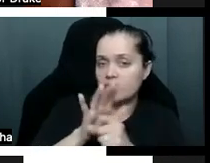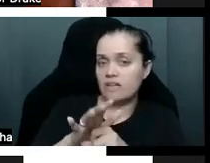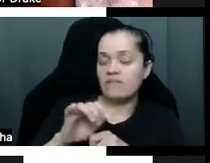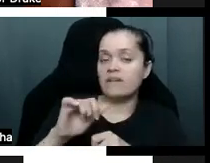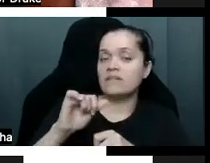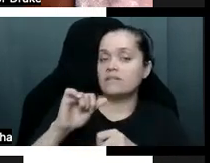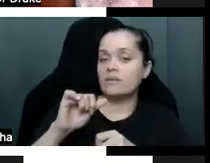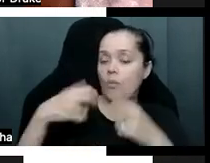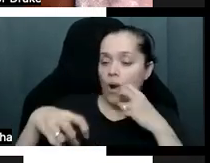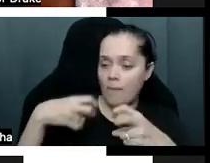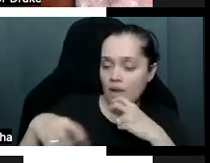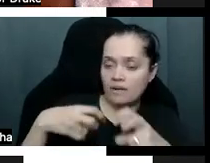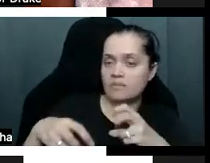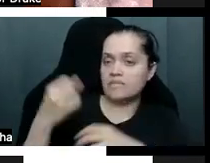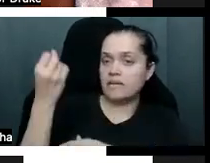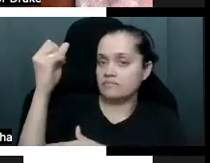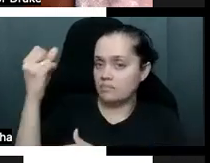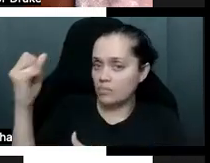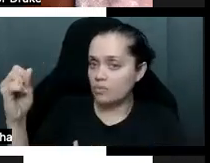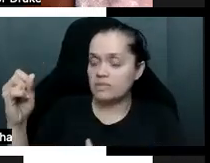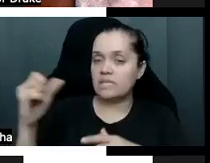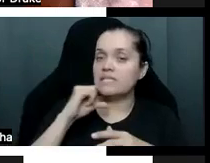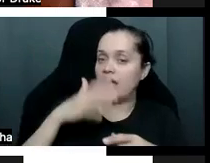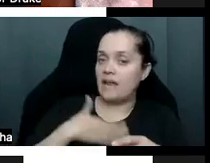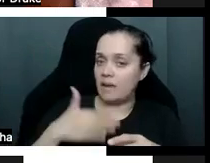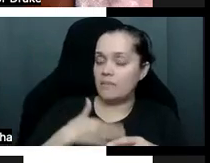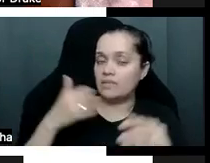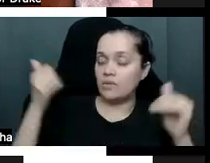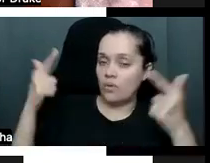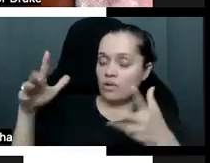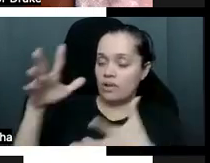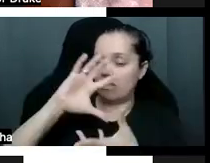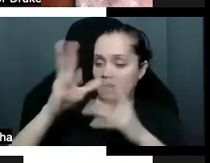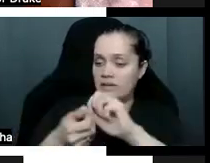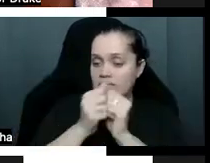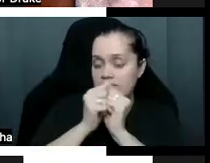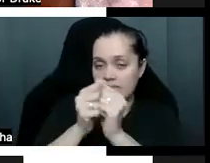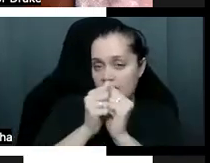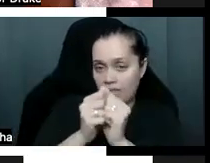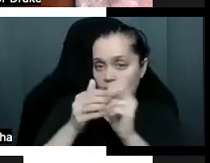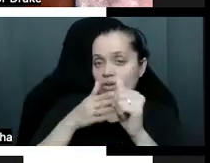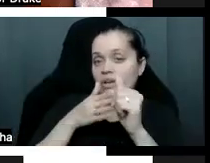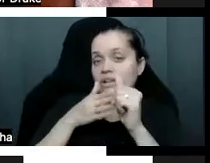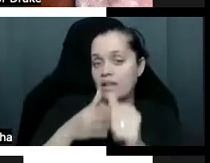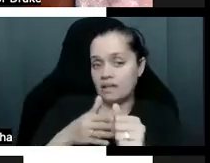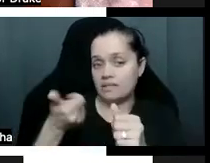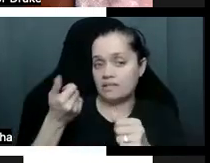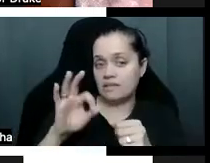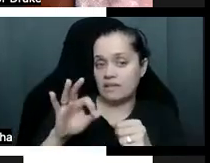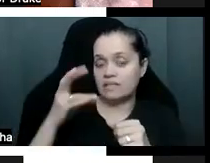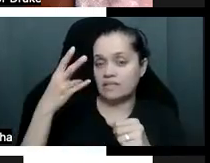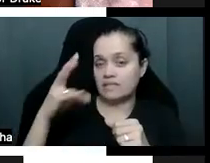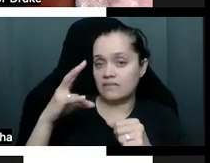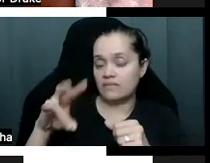problems, and then this too. So all that combined led to the 1917